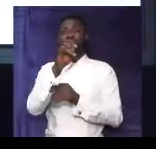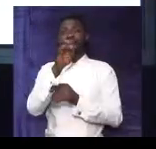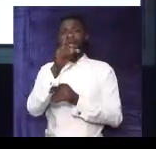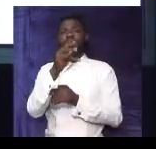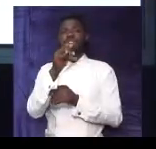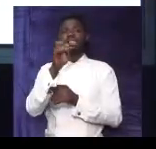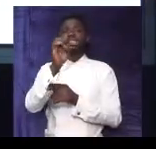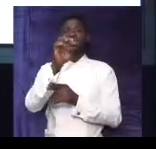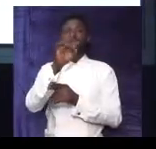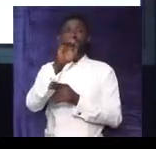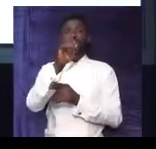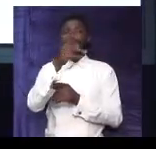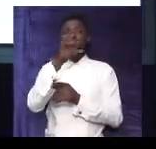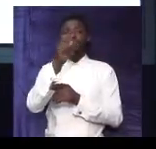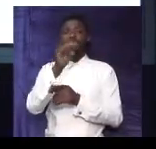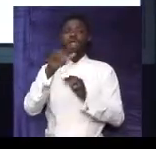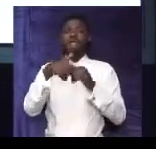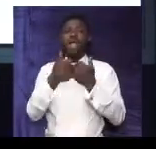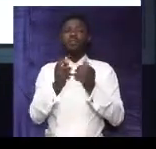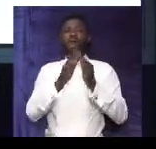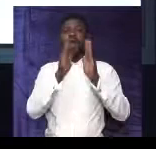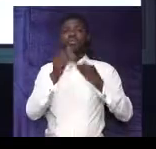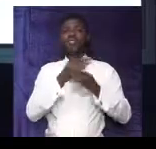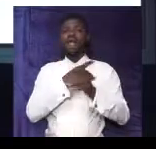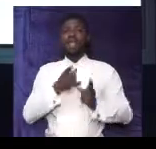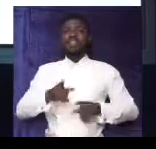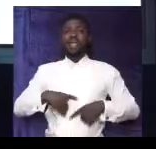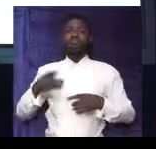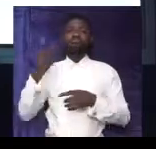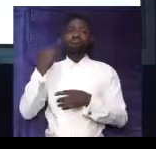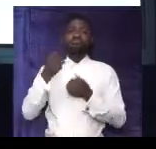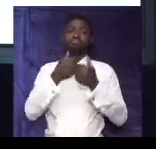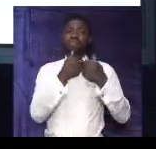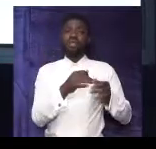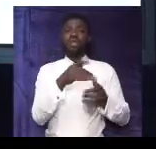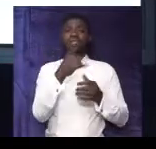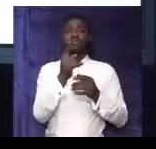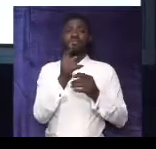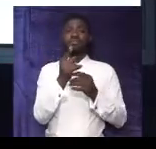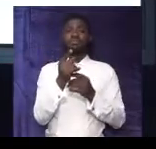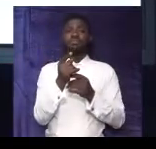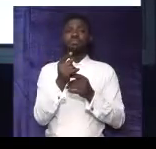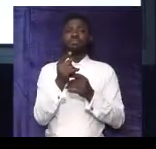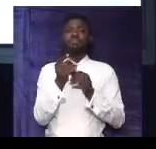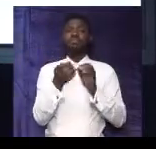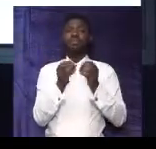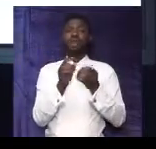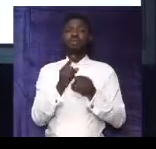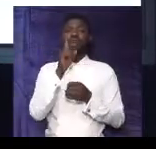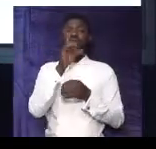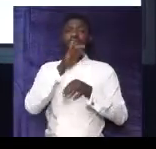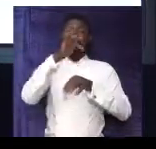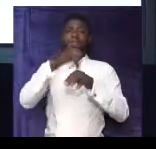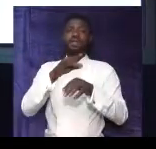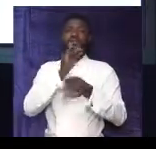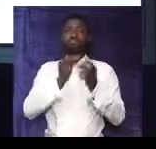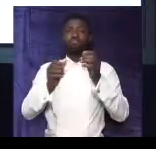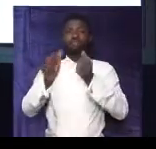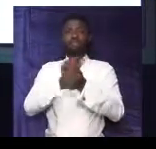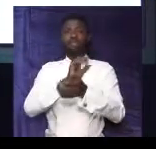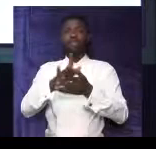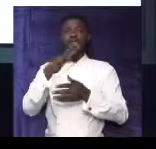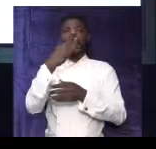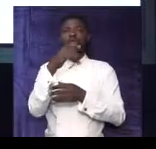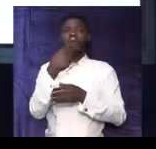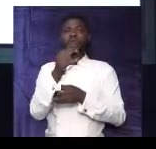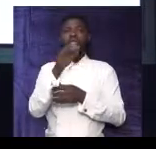eruption, you can see how houses and lives were lost. So destruction of houses is one effect. Another